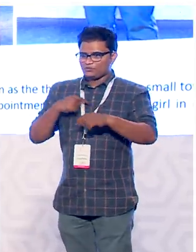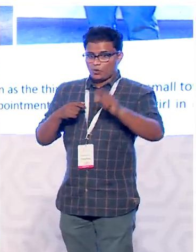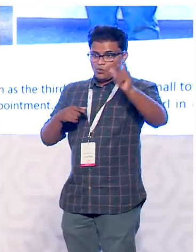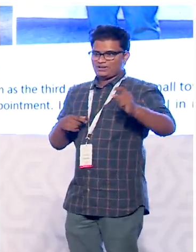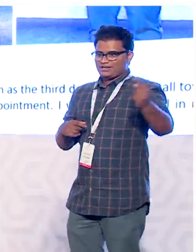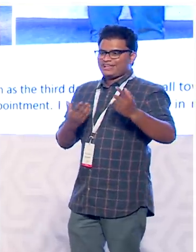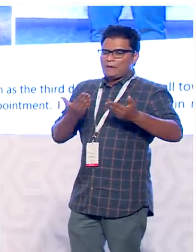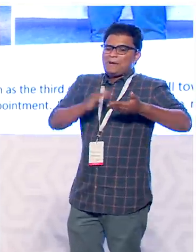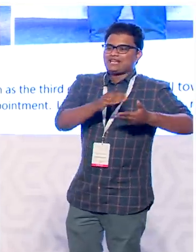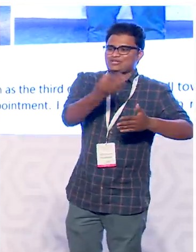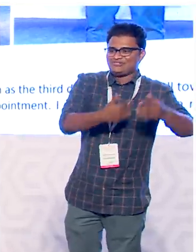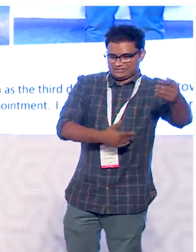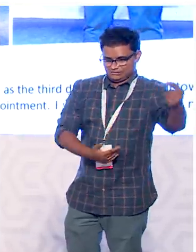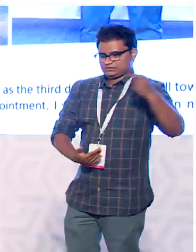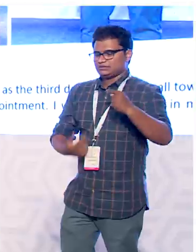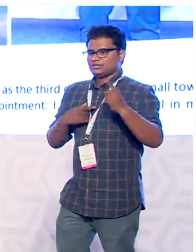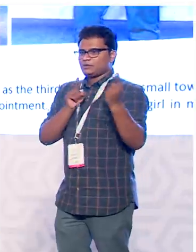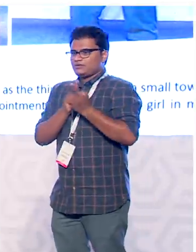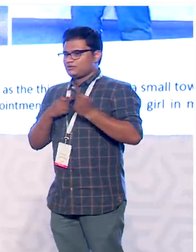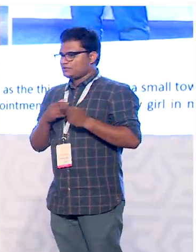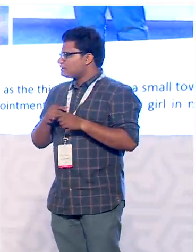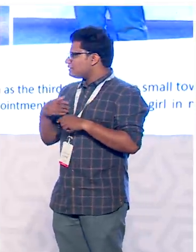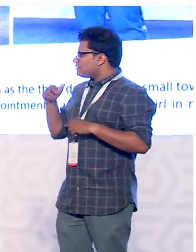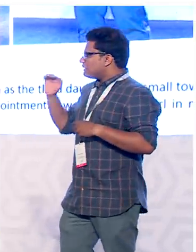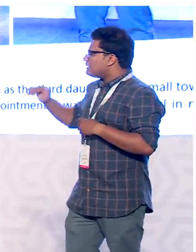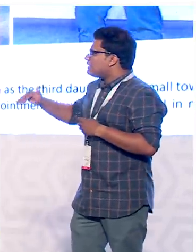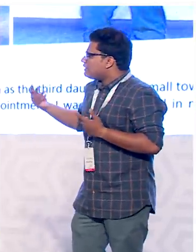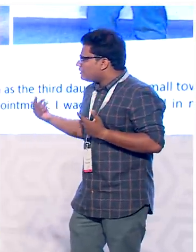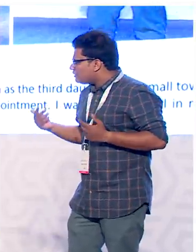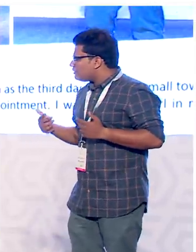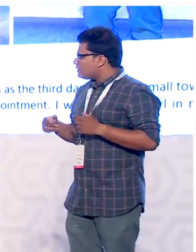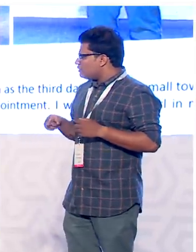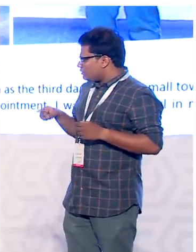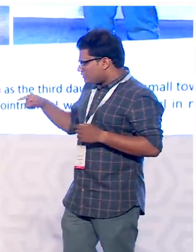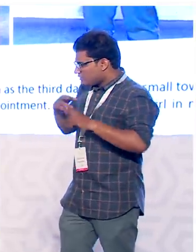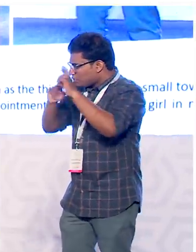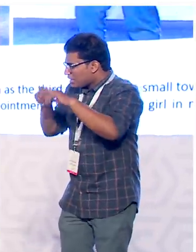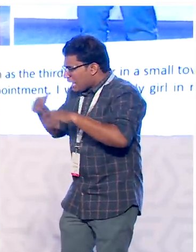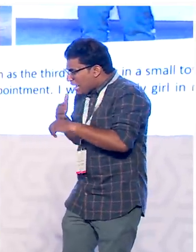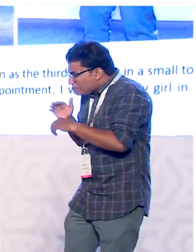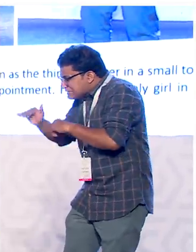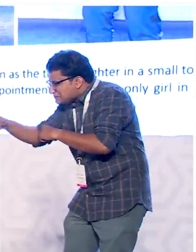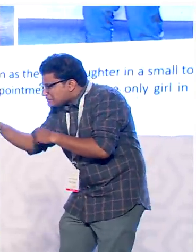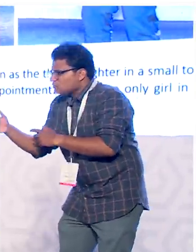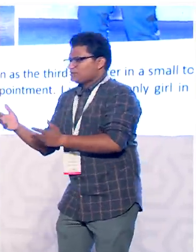newly married at that time. He comes up to us and asks, "I hope I'm not disturbing you."